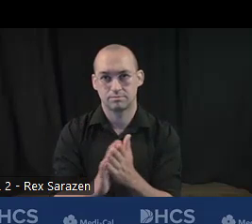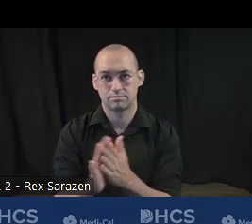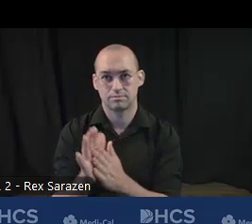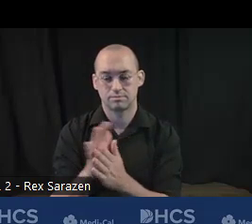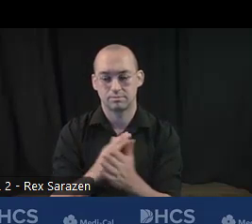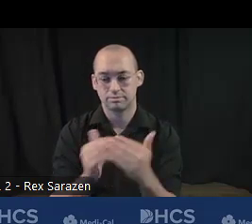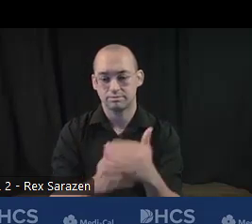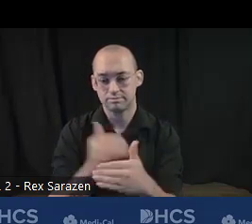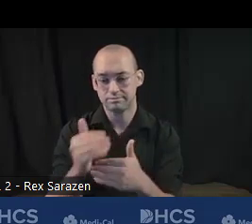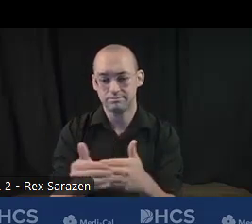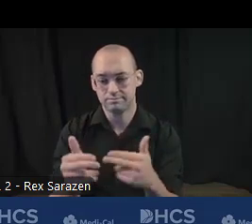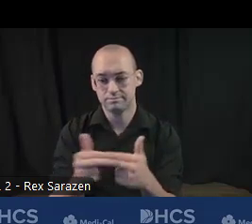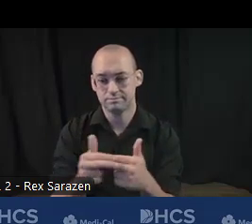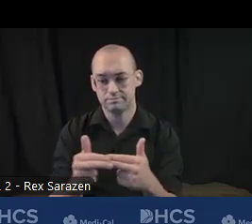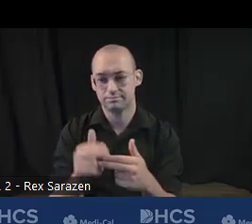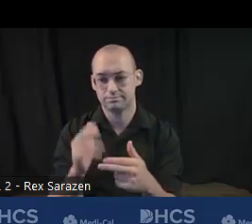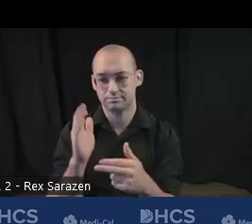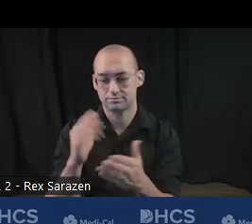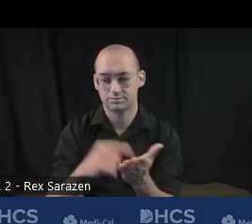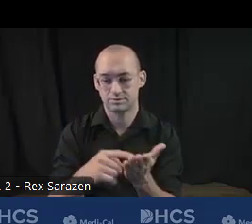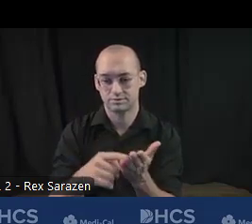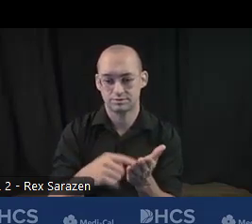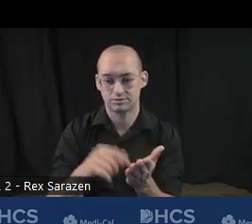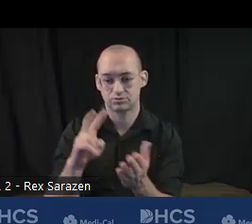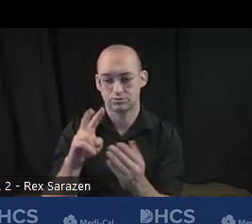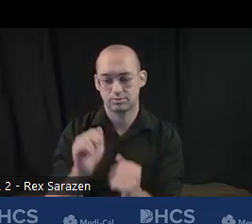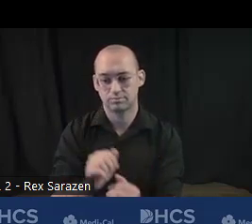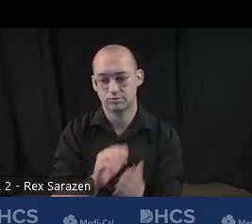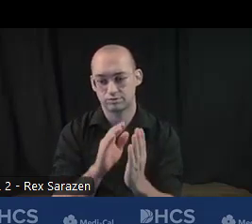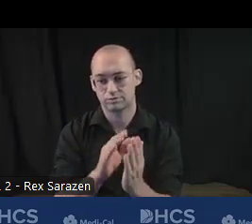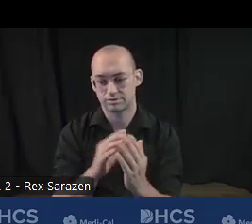So again, discussed that we're considering two approaches to the integration,